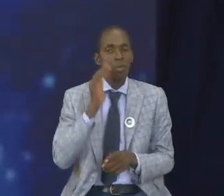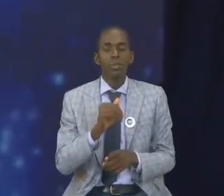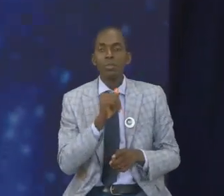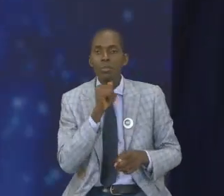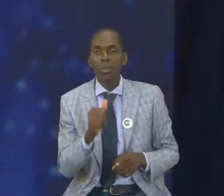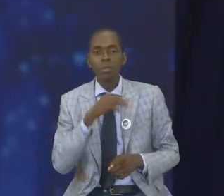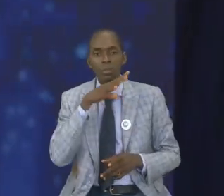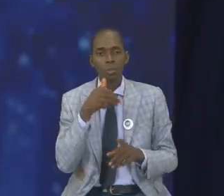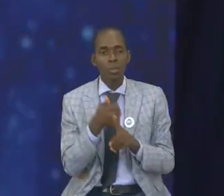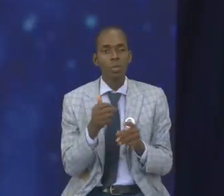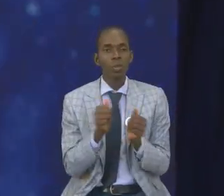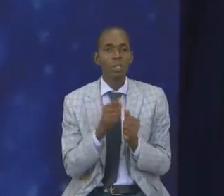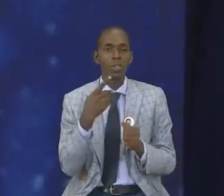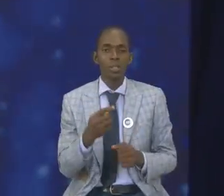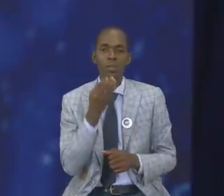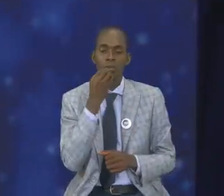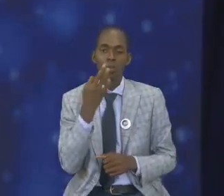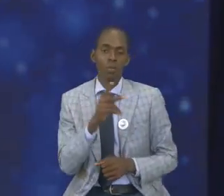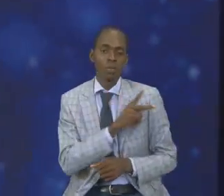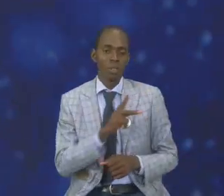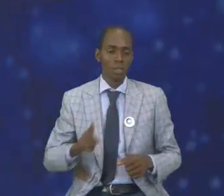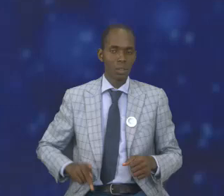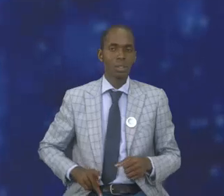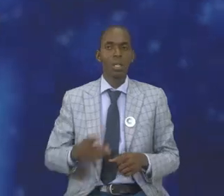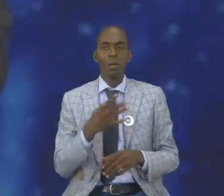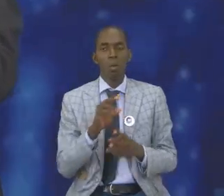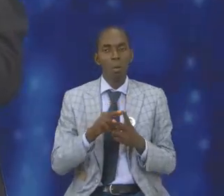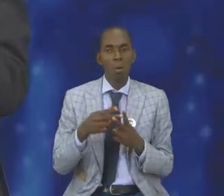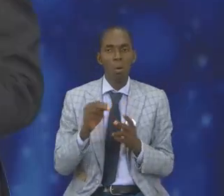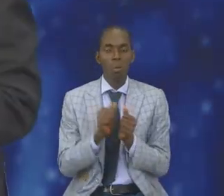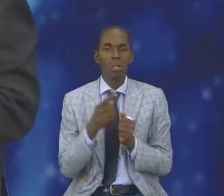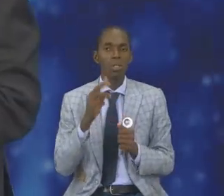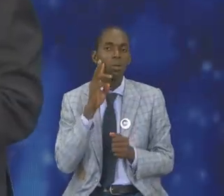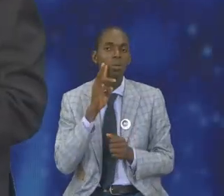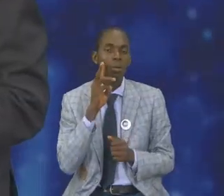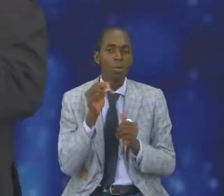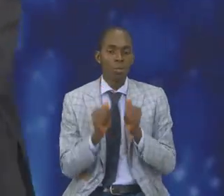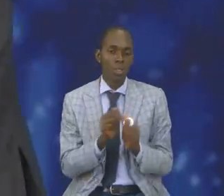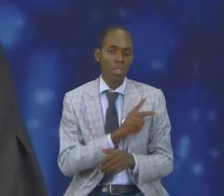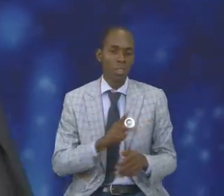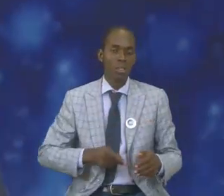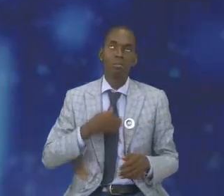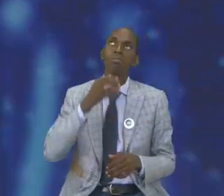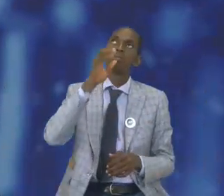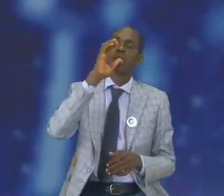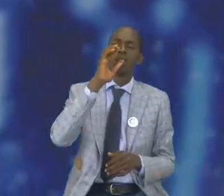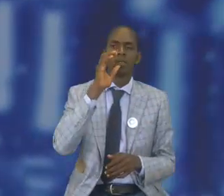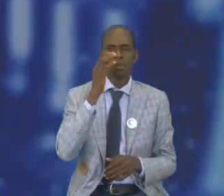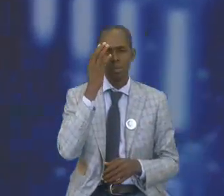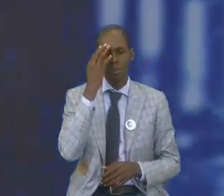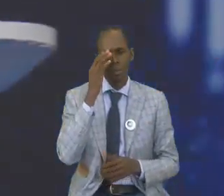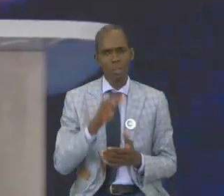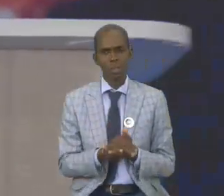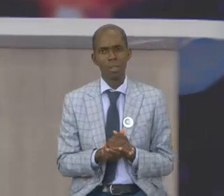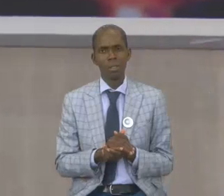with the portion of the king's meat, nor with the wine which he drank. You know, the